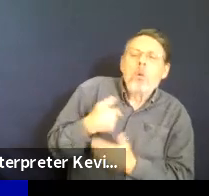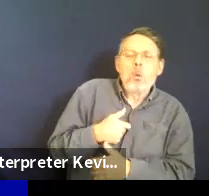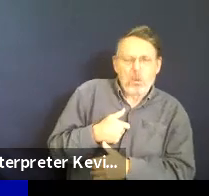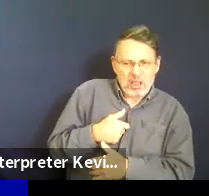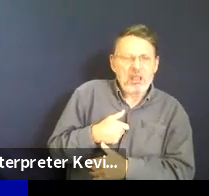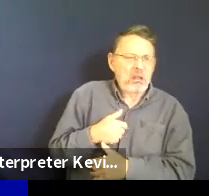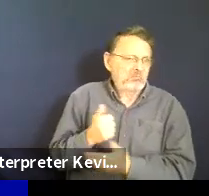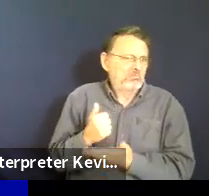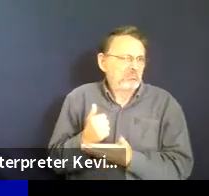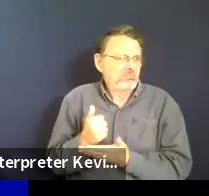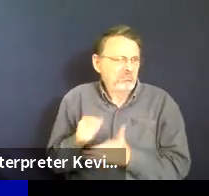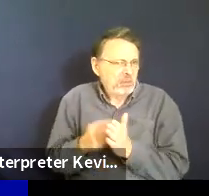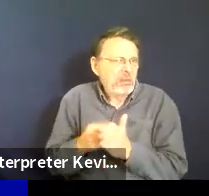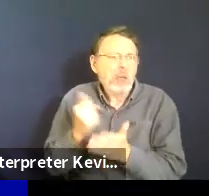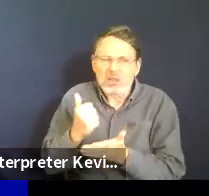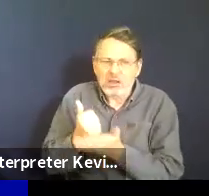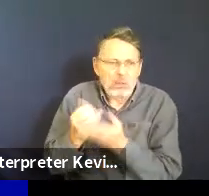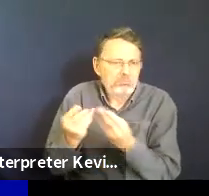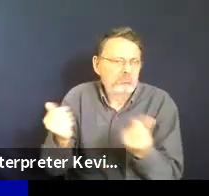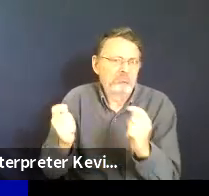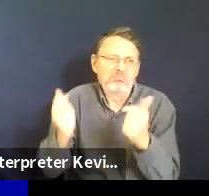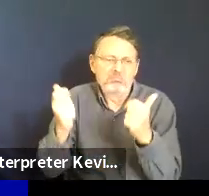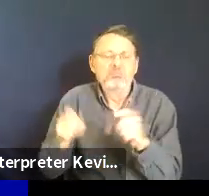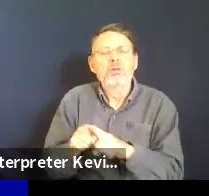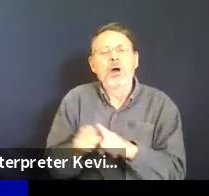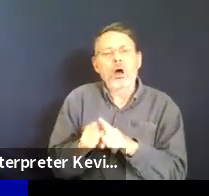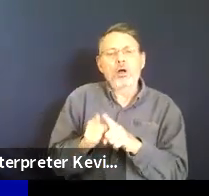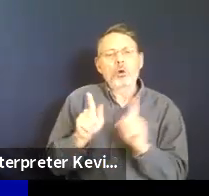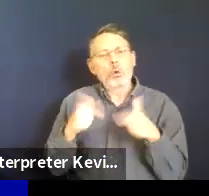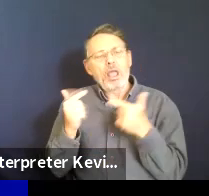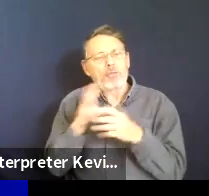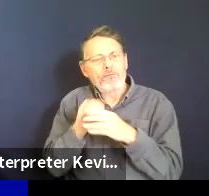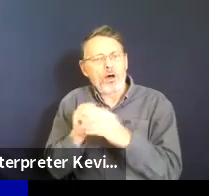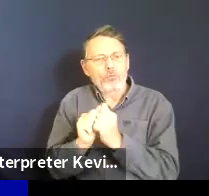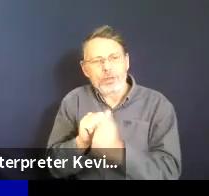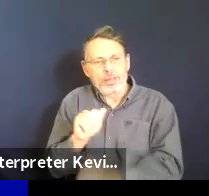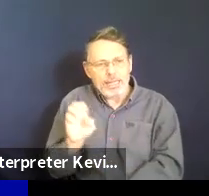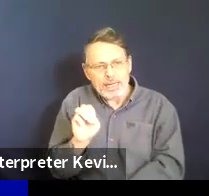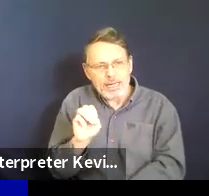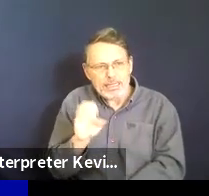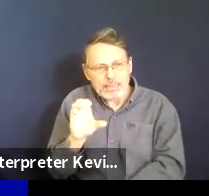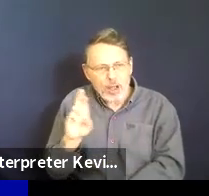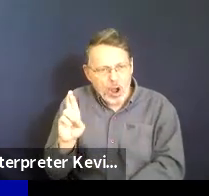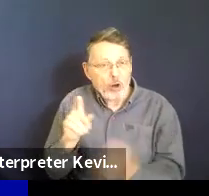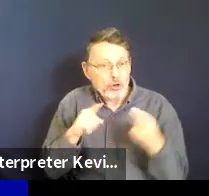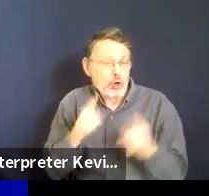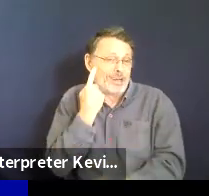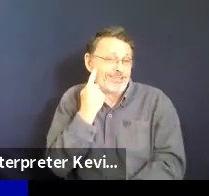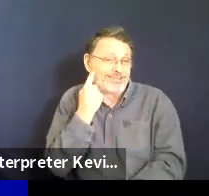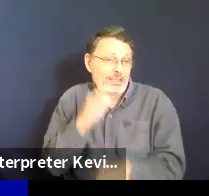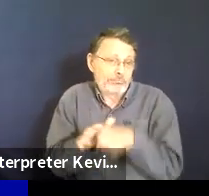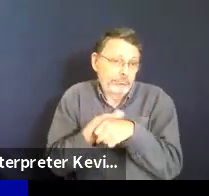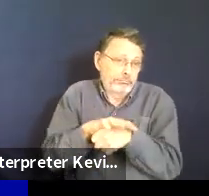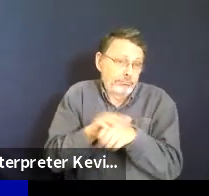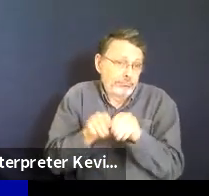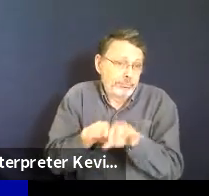to resolve those quickly with phone calls. We've also been engaged in ECR a lot during the pandemic, given how quickly